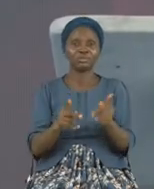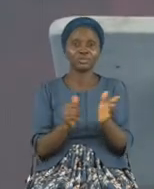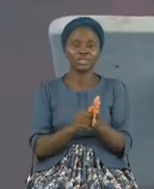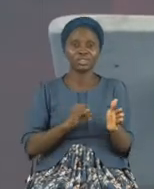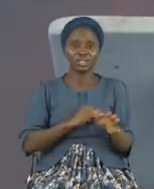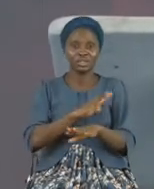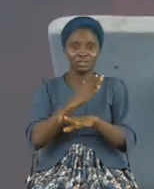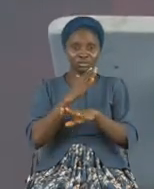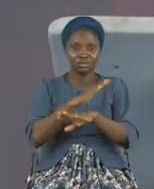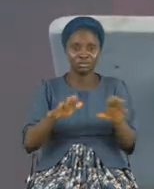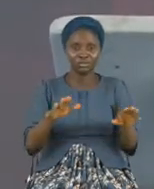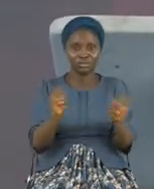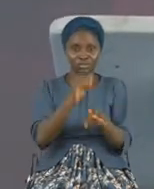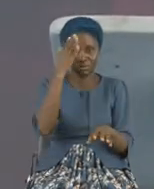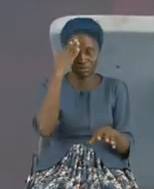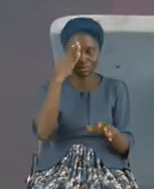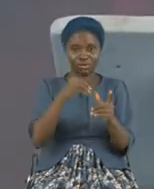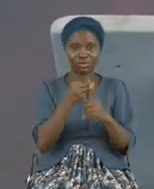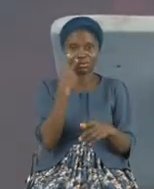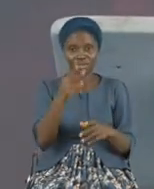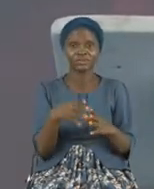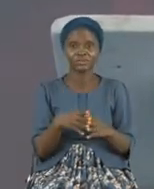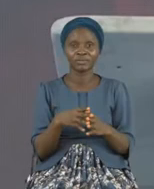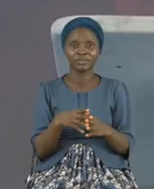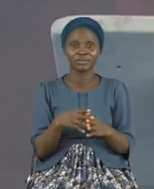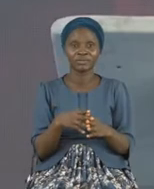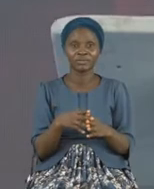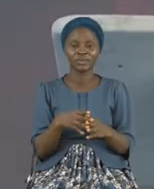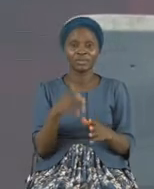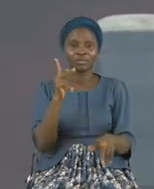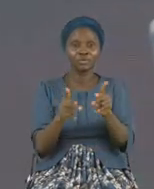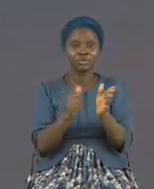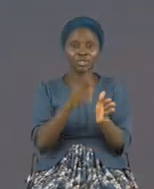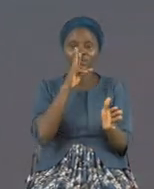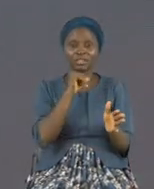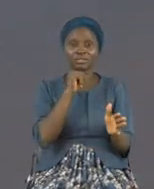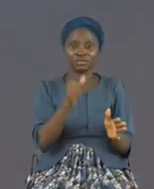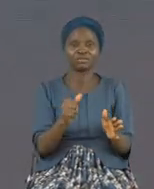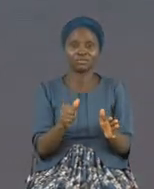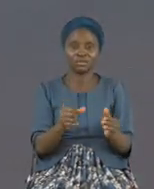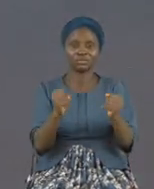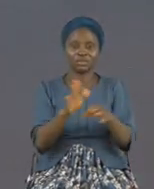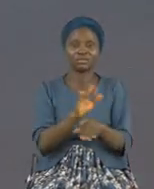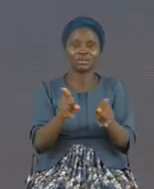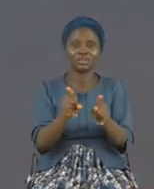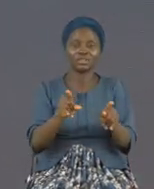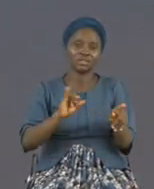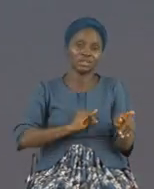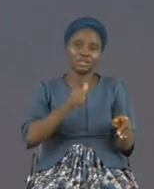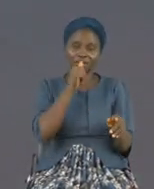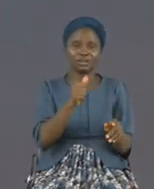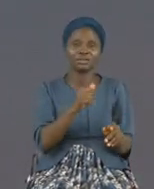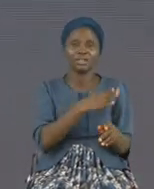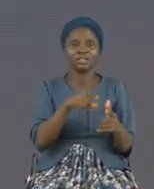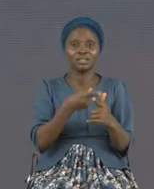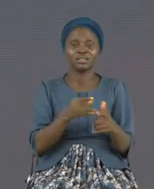not as equipped as I am. And then I've lost the courage now. My hands hang